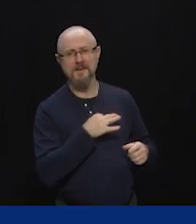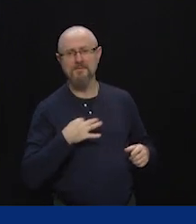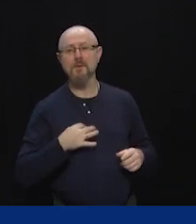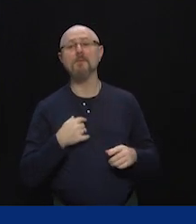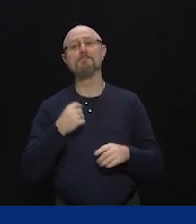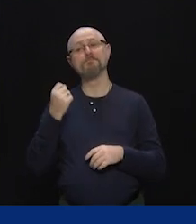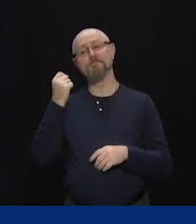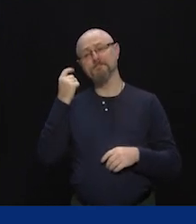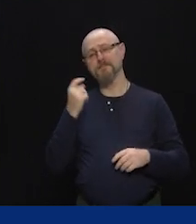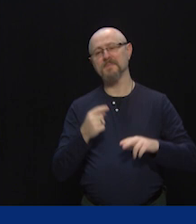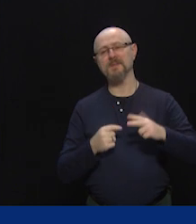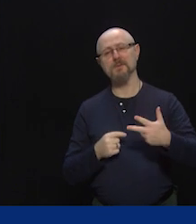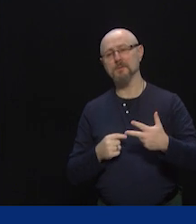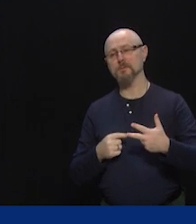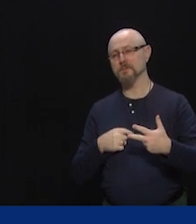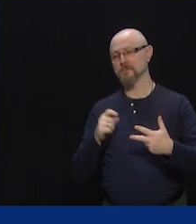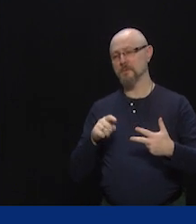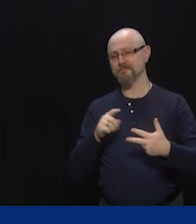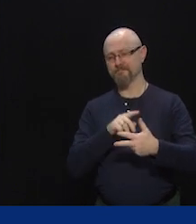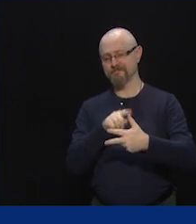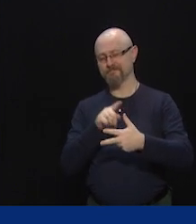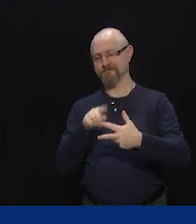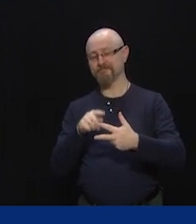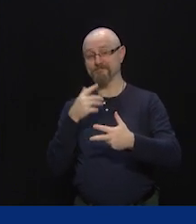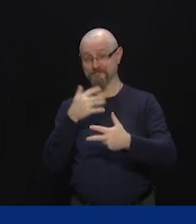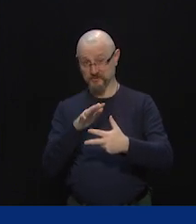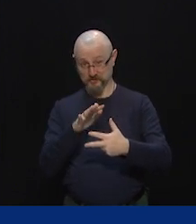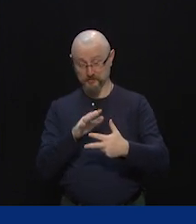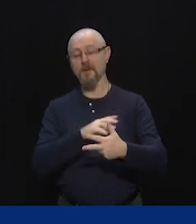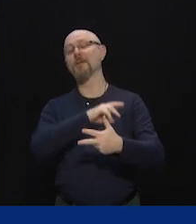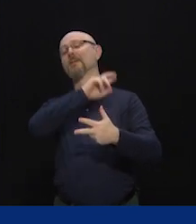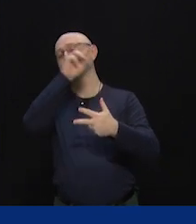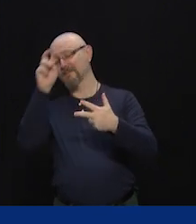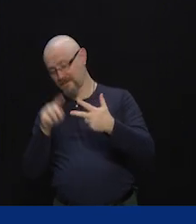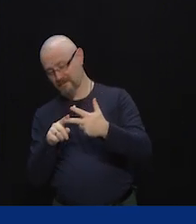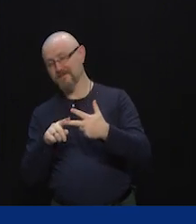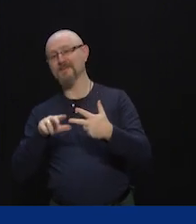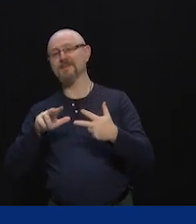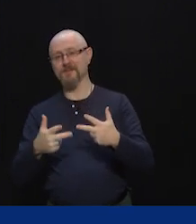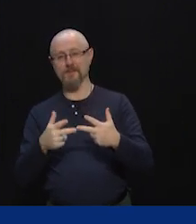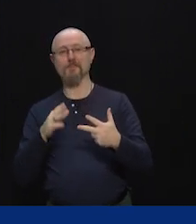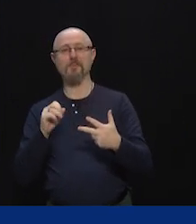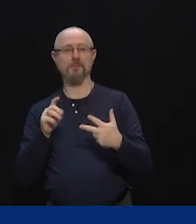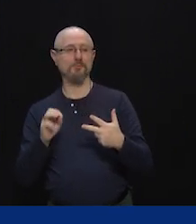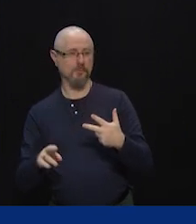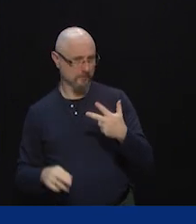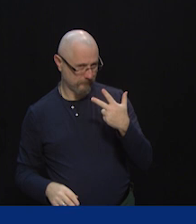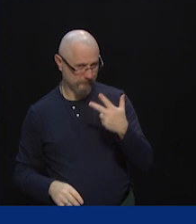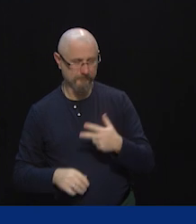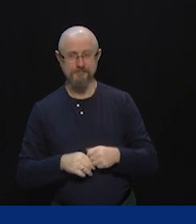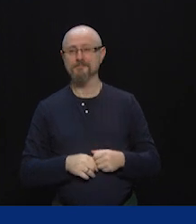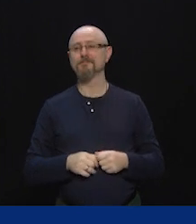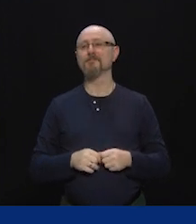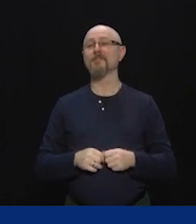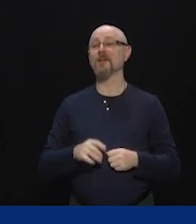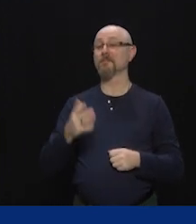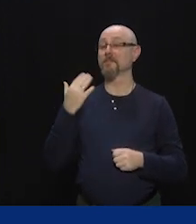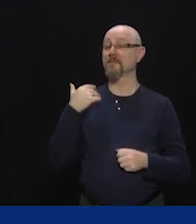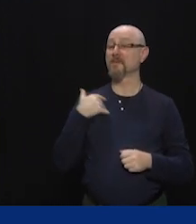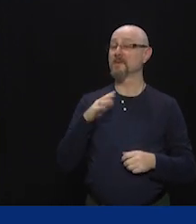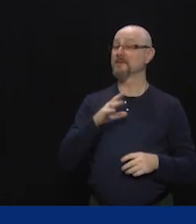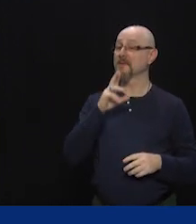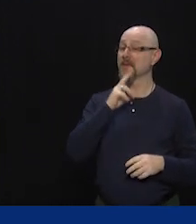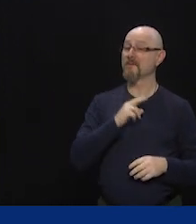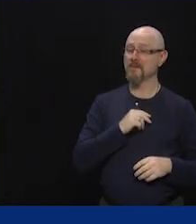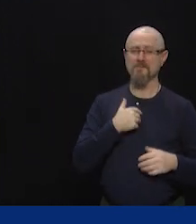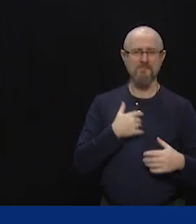vaccinated. And we've been trying to, ever since we required all nursing homes to make boosters available back around Thanksgiving, and